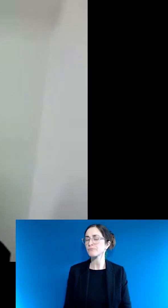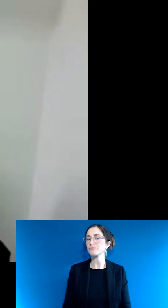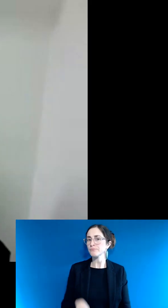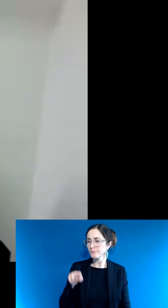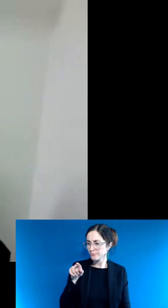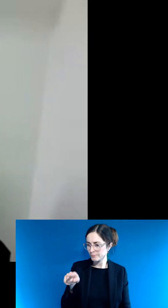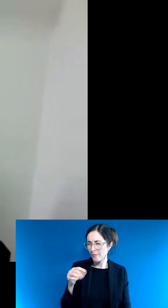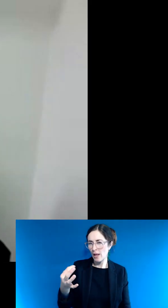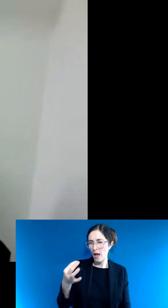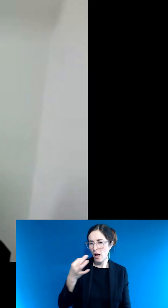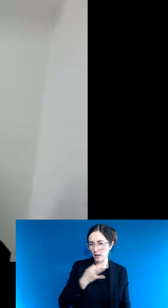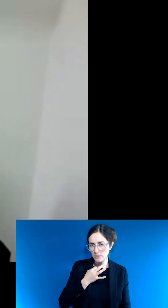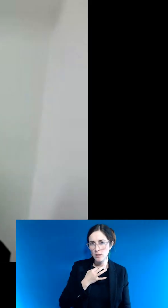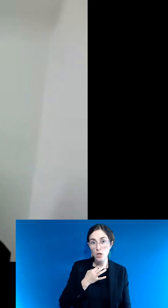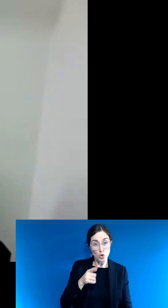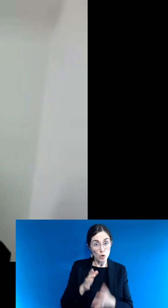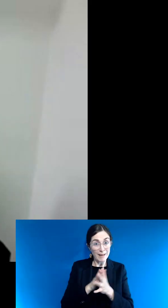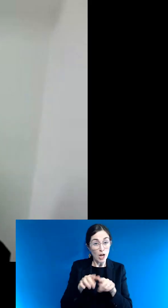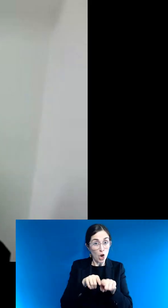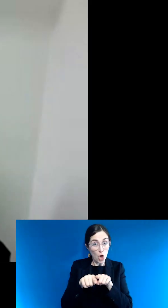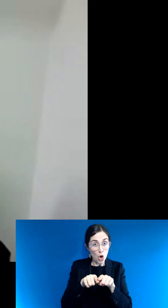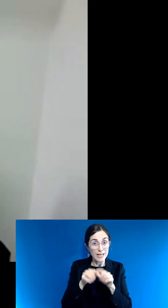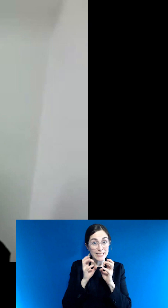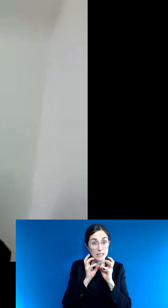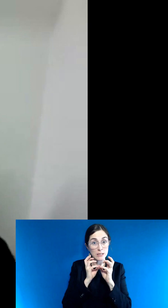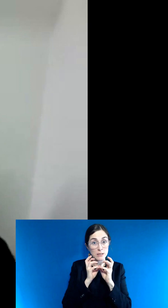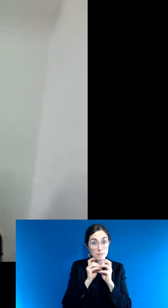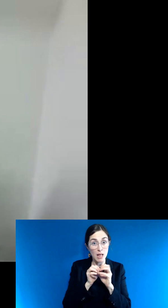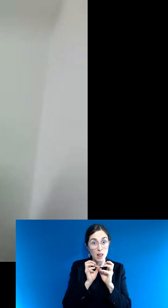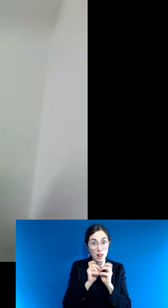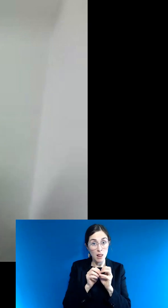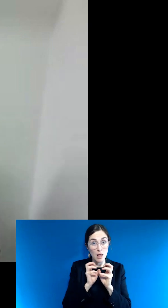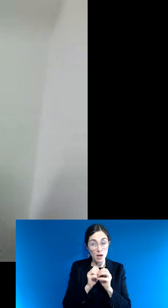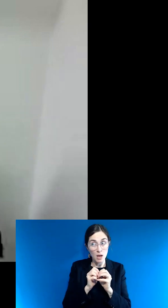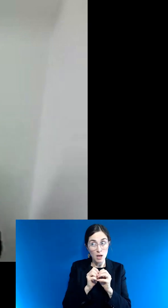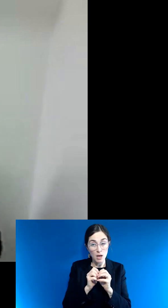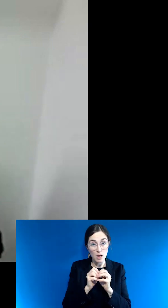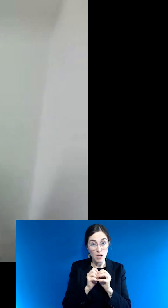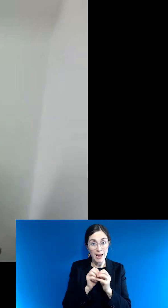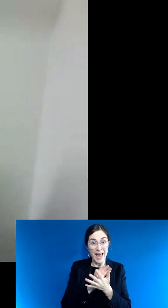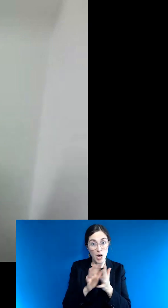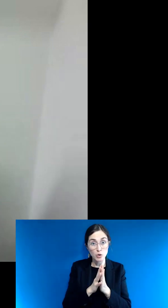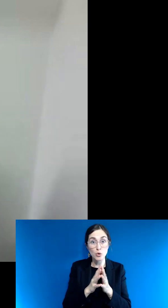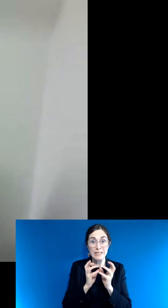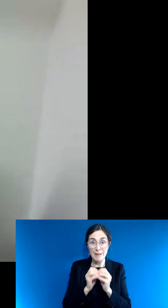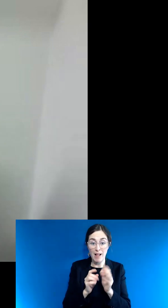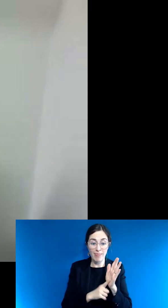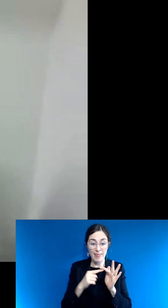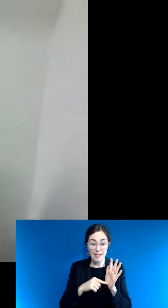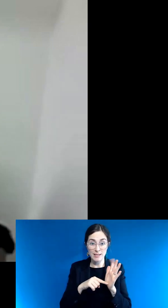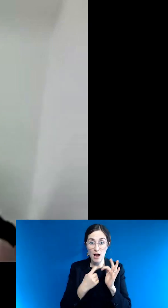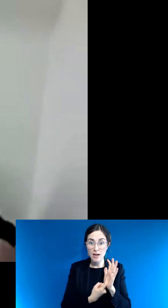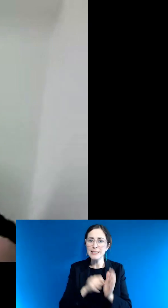So, okay. If you mean learn the finger spelling, learn how to spell those